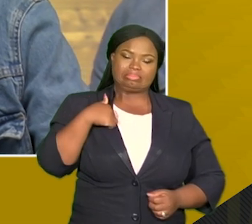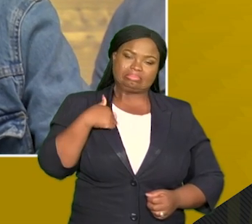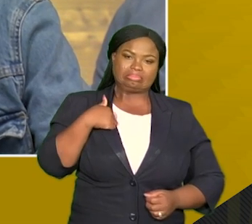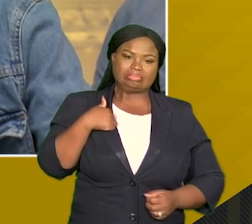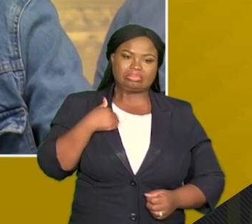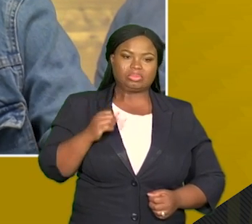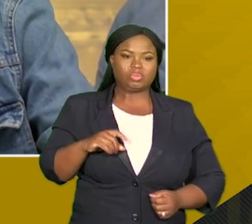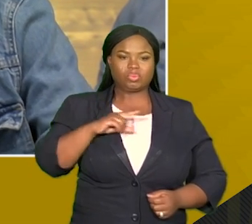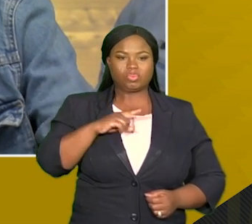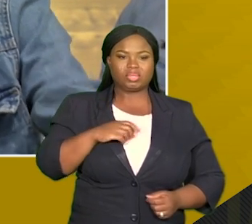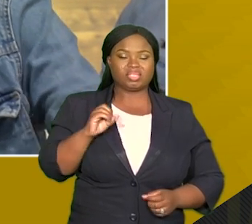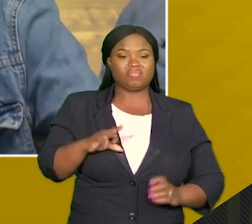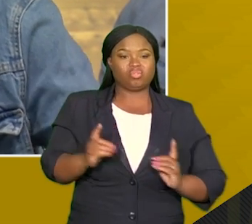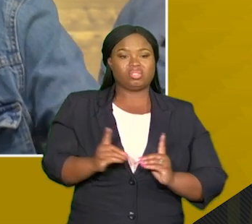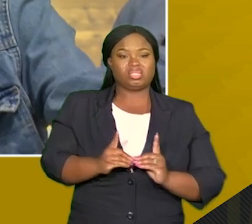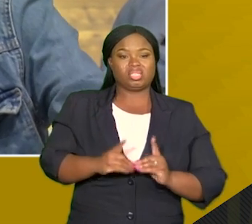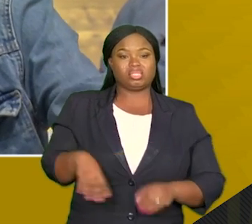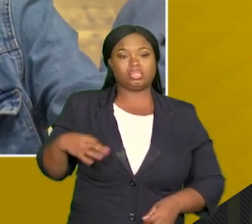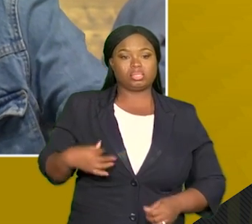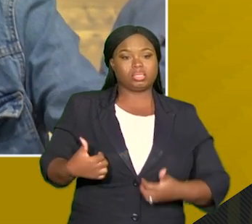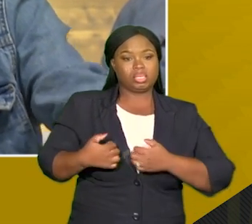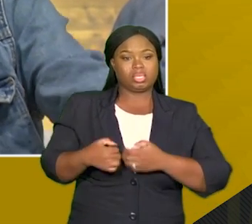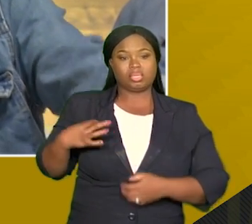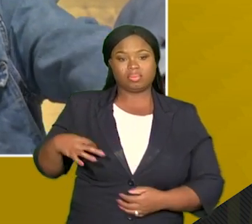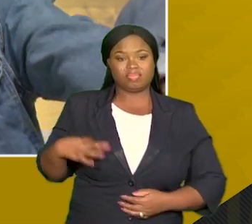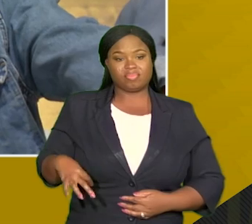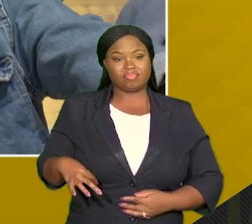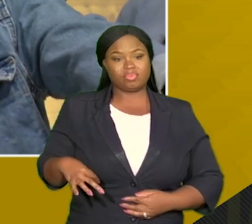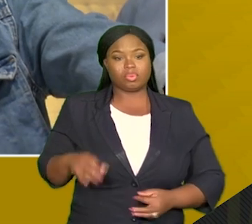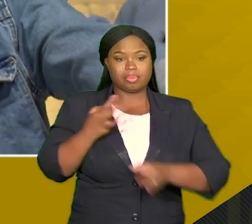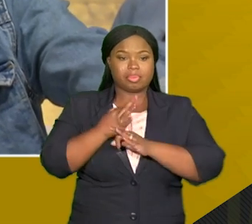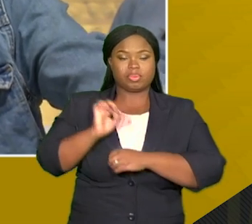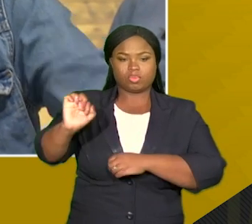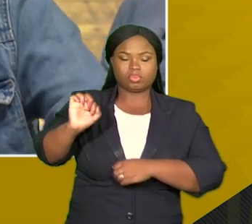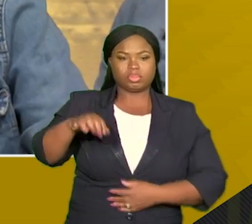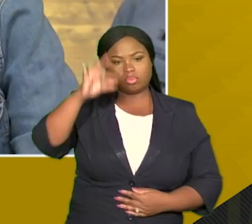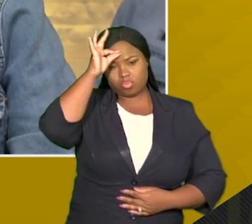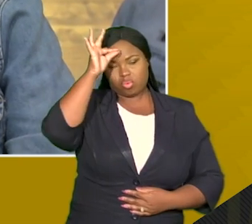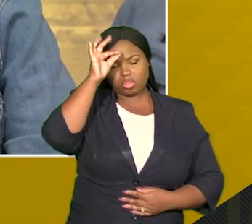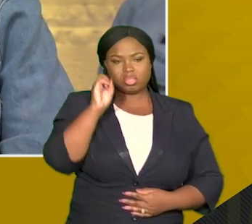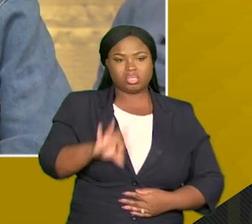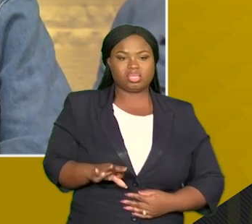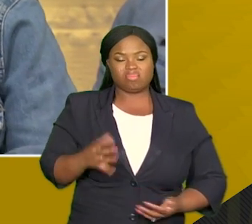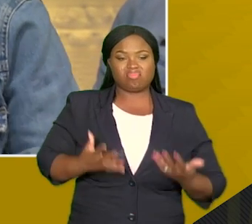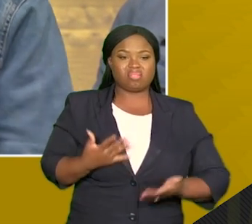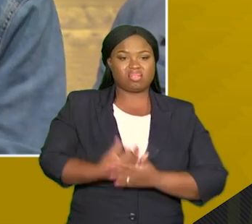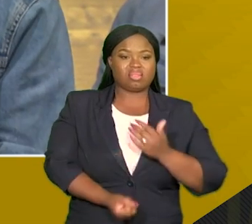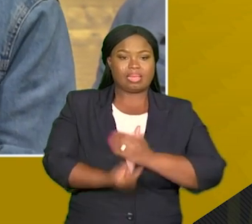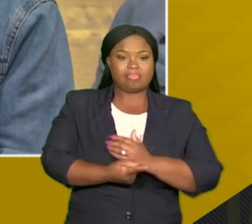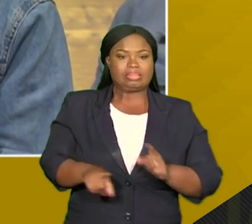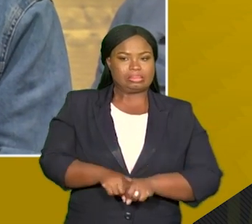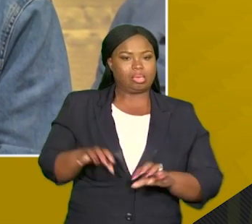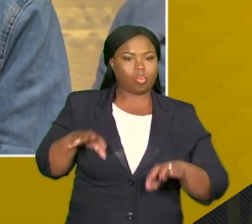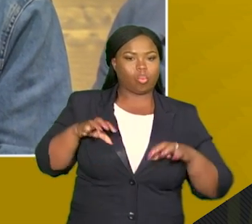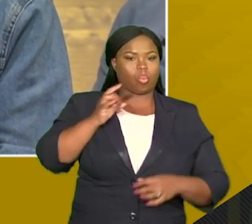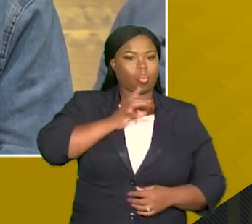o ba o data le ngwanyana le podisa wa ngwanyana papa ka le podisa eh if letse e ba ka mkhomongwana hore lo ne wa chaba